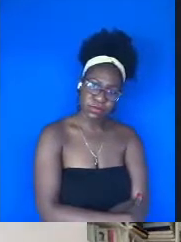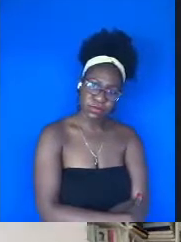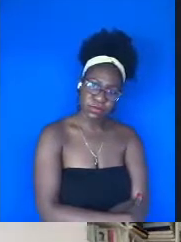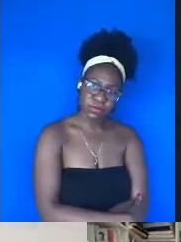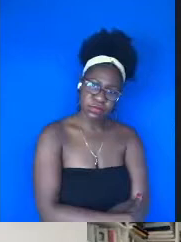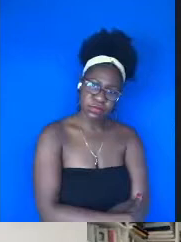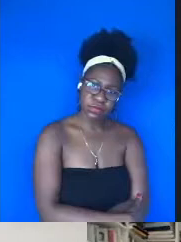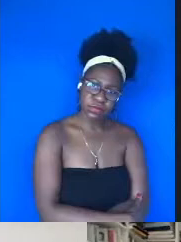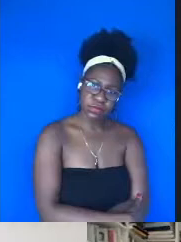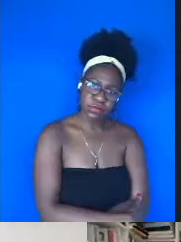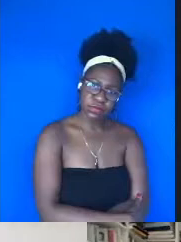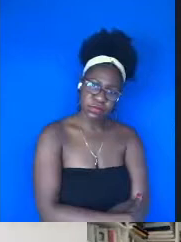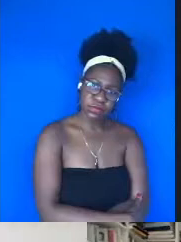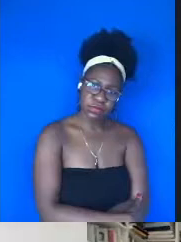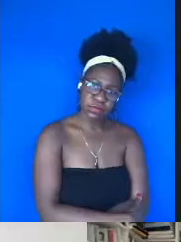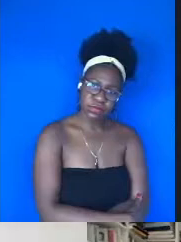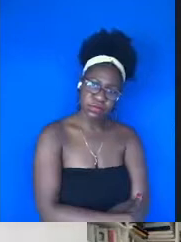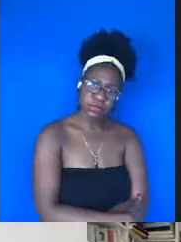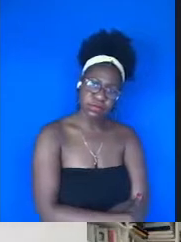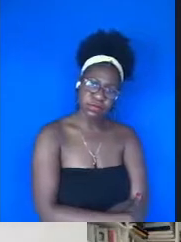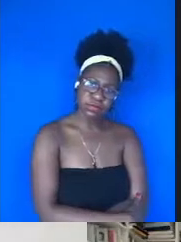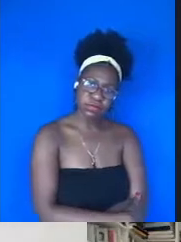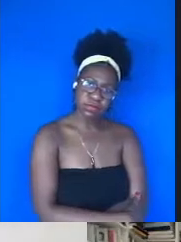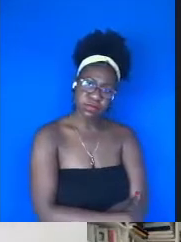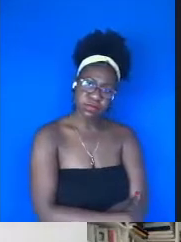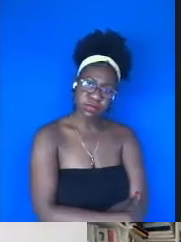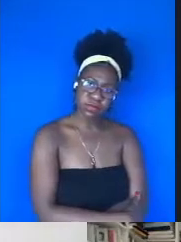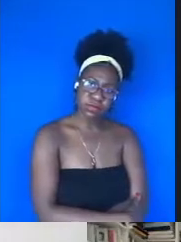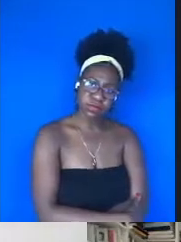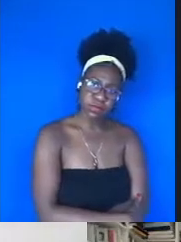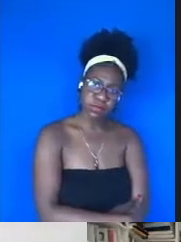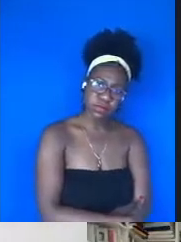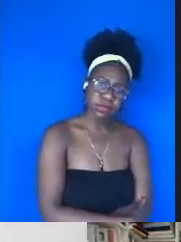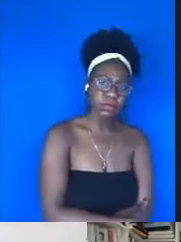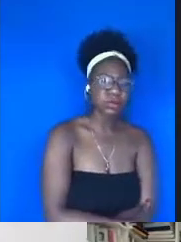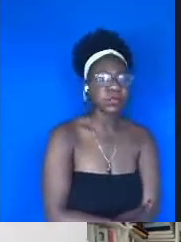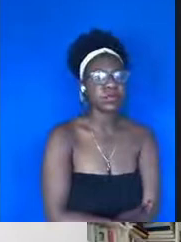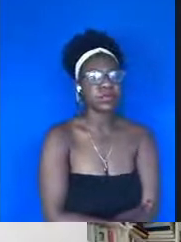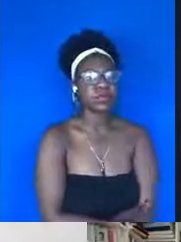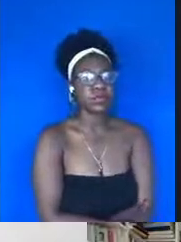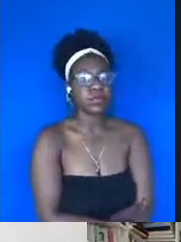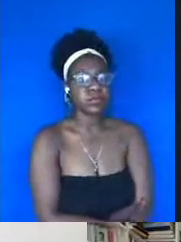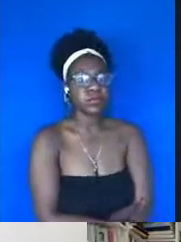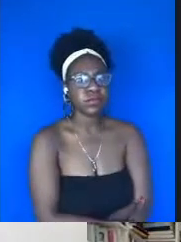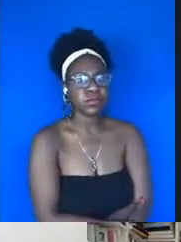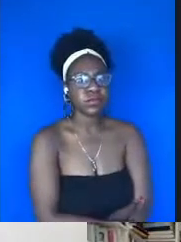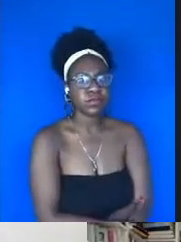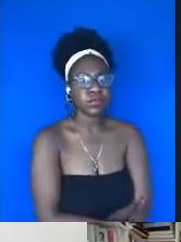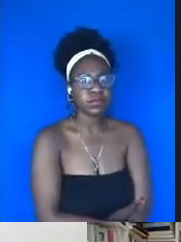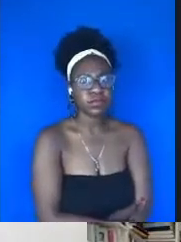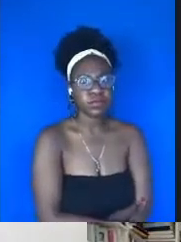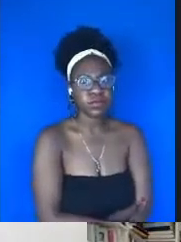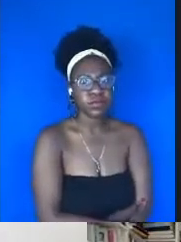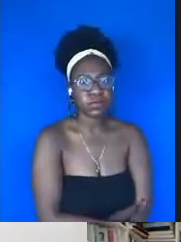it was how to recognize and interrogate witches. And it was called, well, you know, I don't even want to say the name of it because I don't even want to give power to